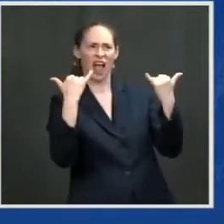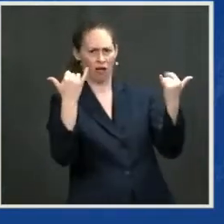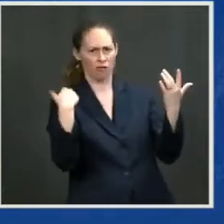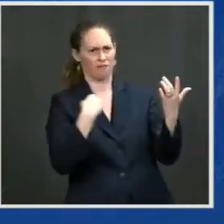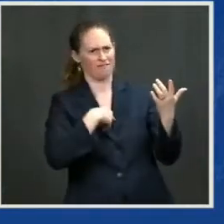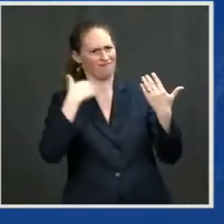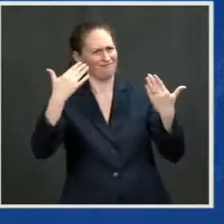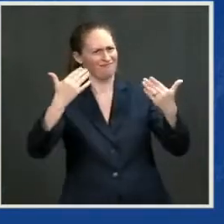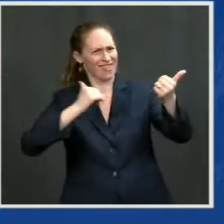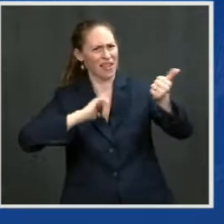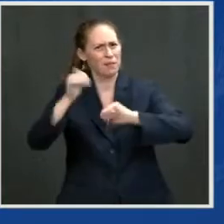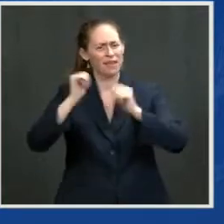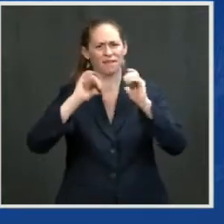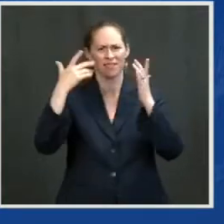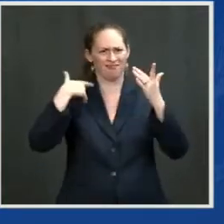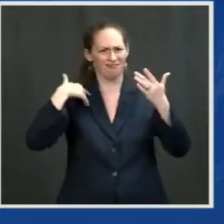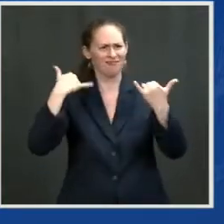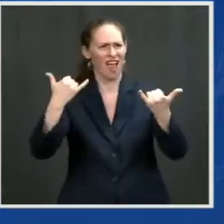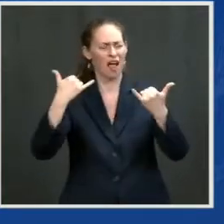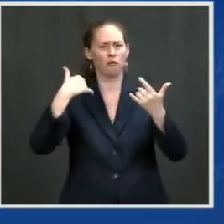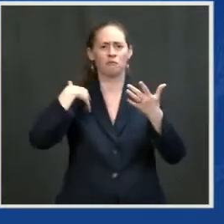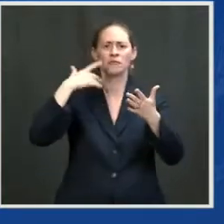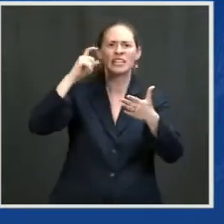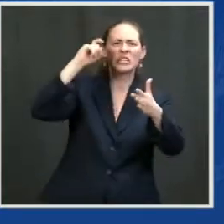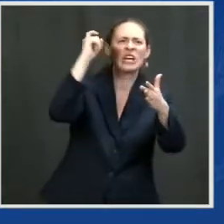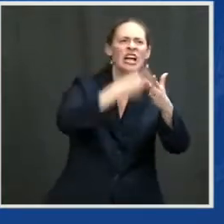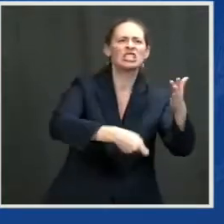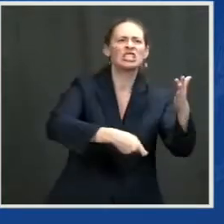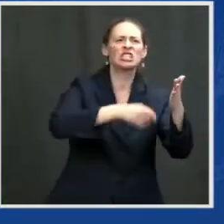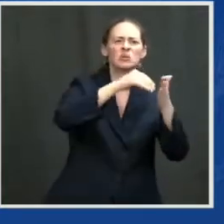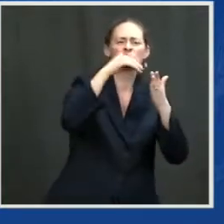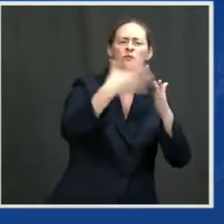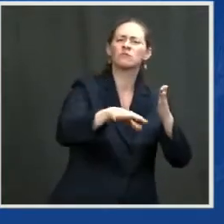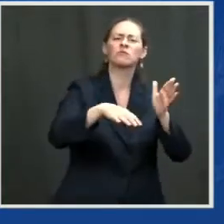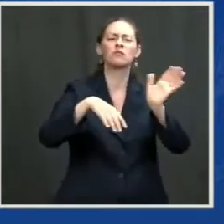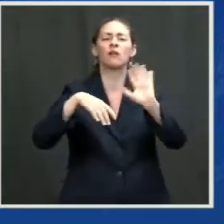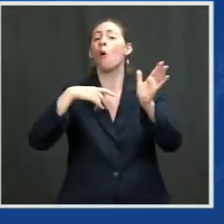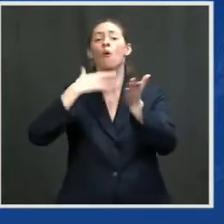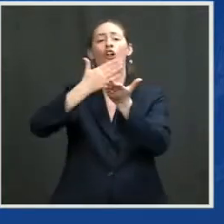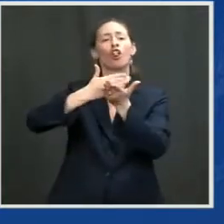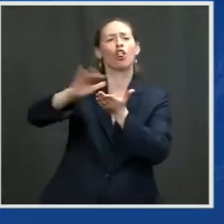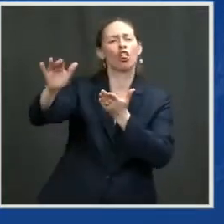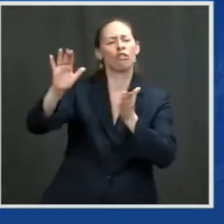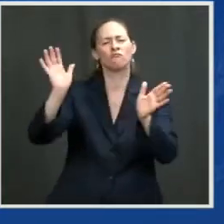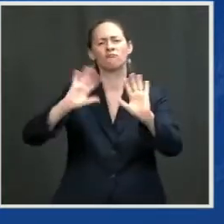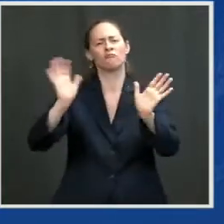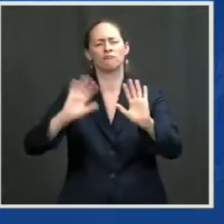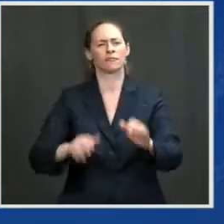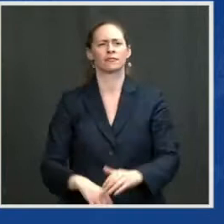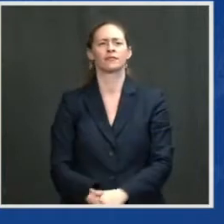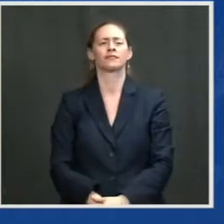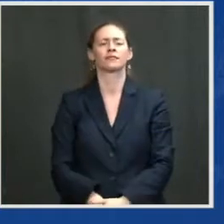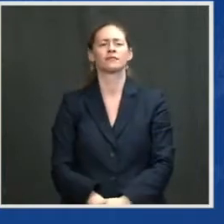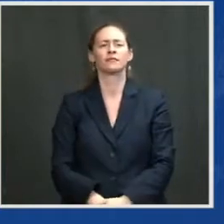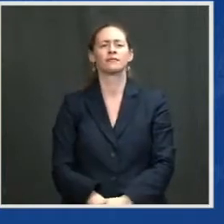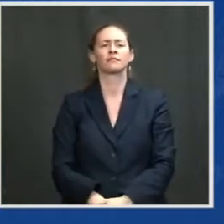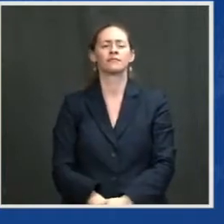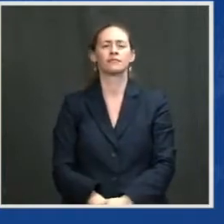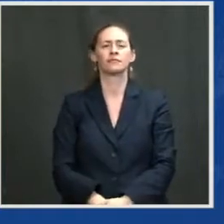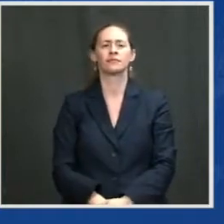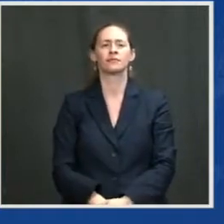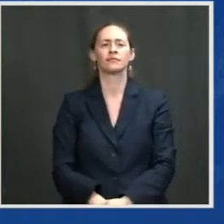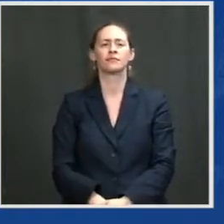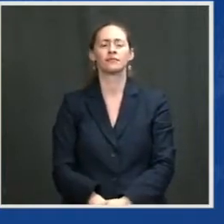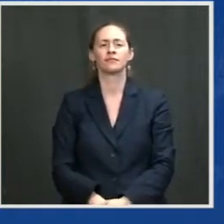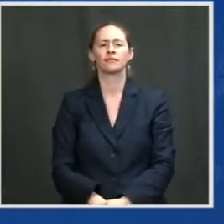anything and deprive anybody of anything they have earned or deserve. As I said, we're now at a place where when they used to